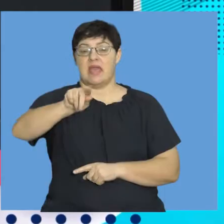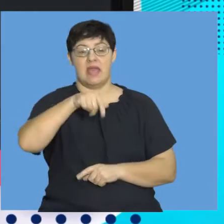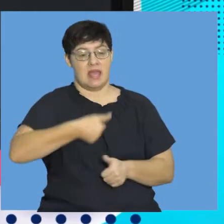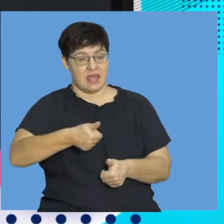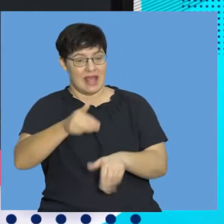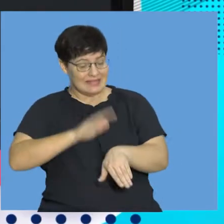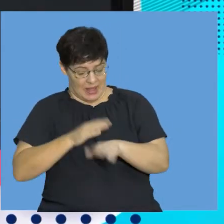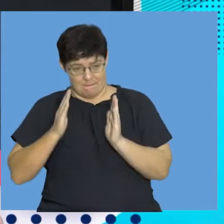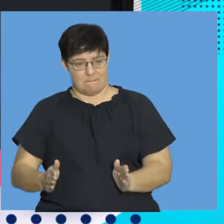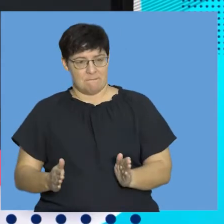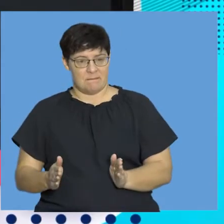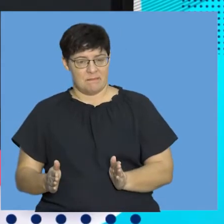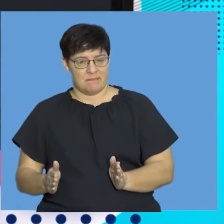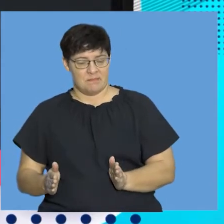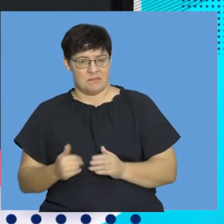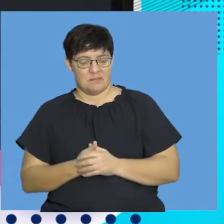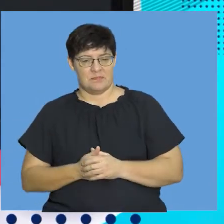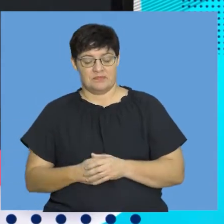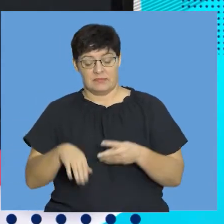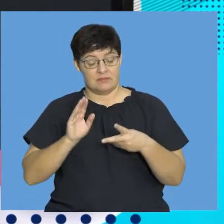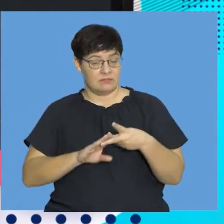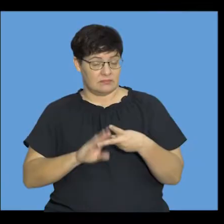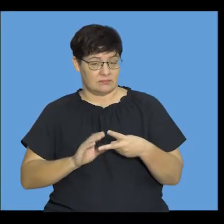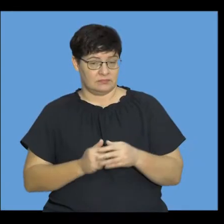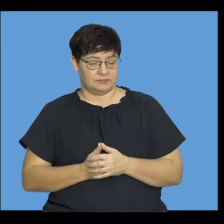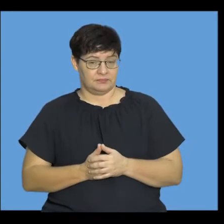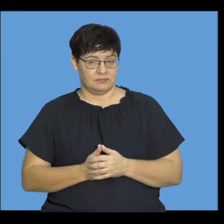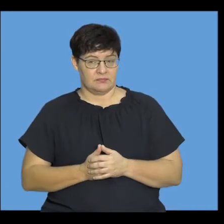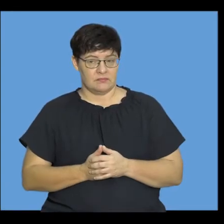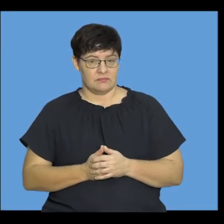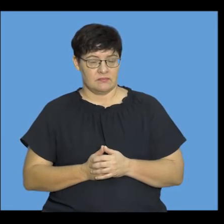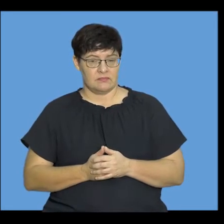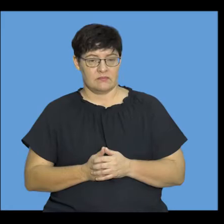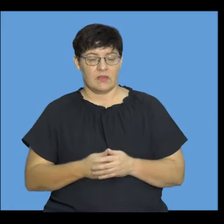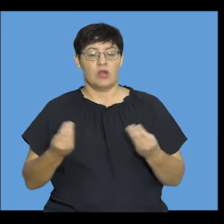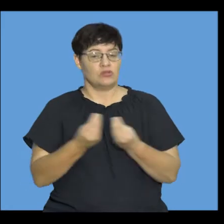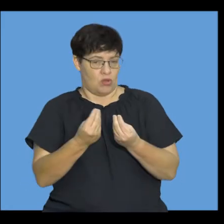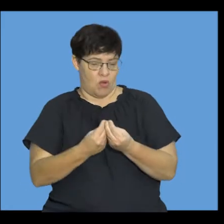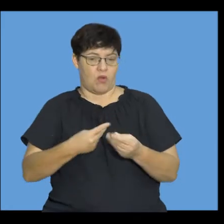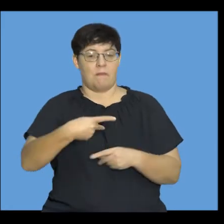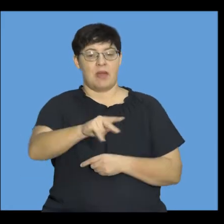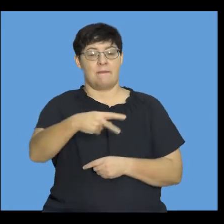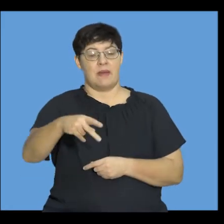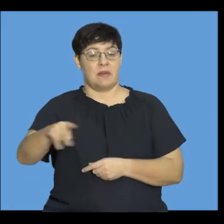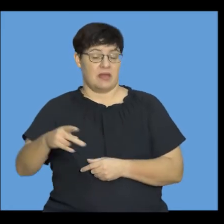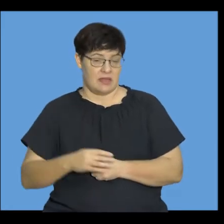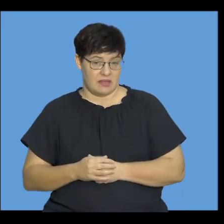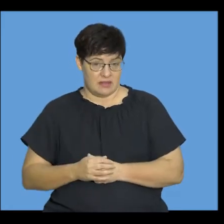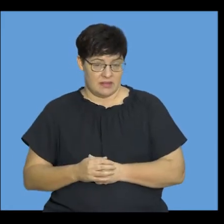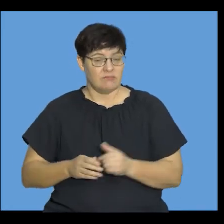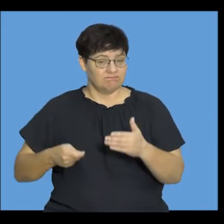commitment within that time limit. Two, the purchase of stock. Clearly, if you